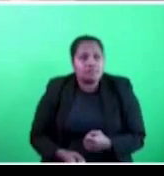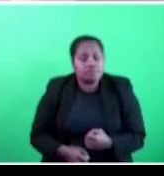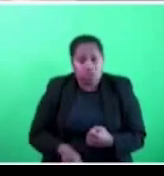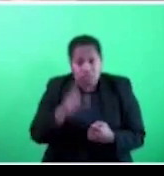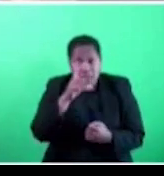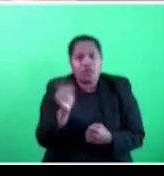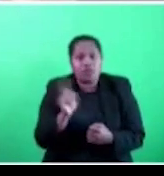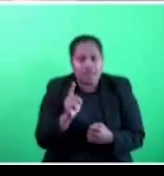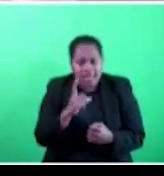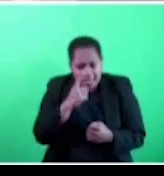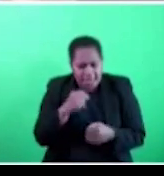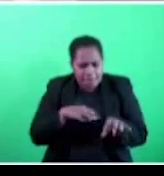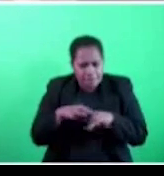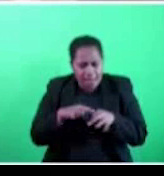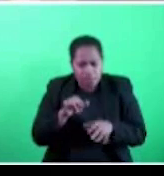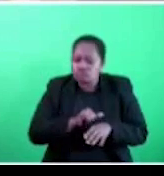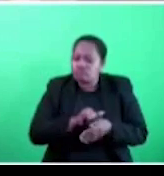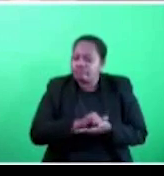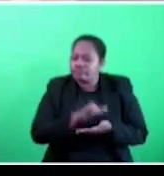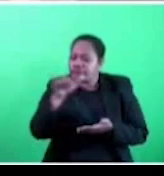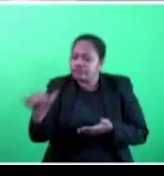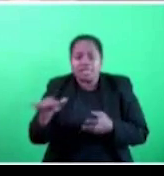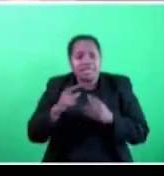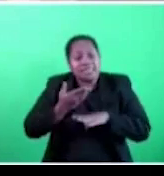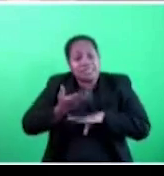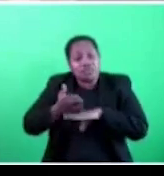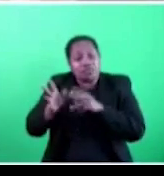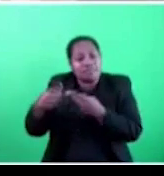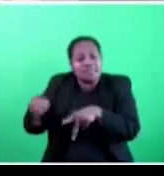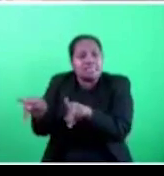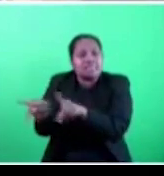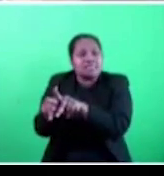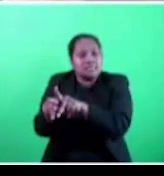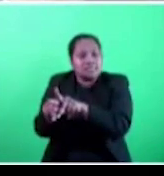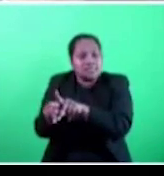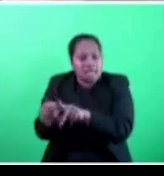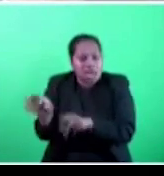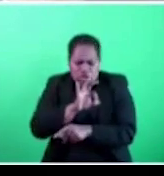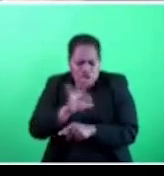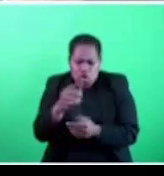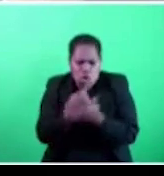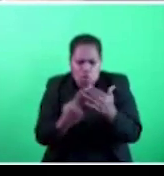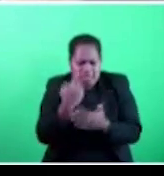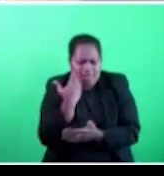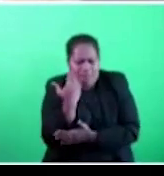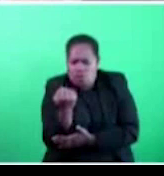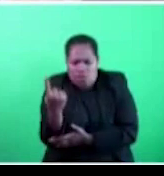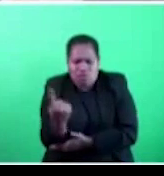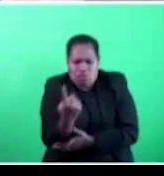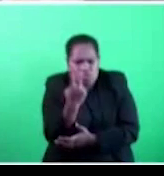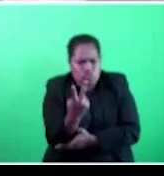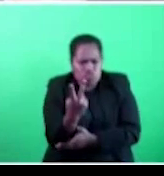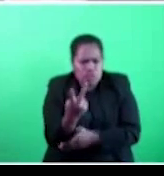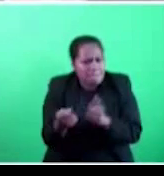plan to go to newer destinations, newer markets. So you actually spread your risk. You're not dependent on one or two sources of